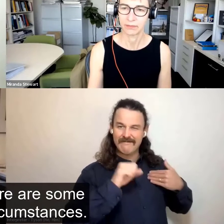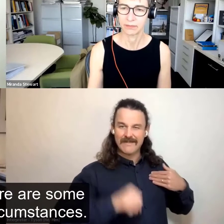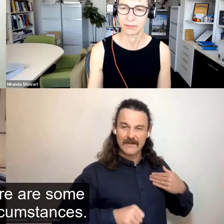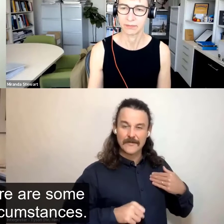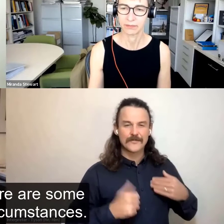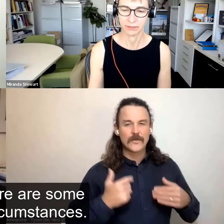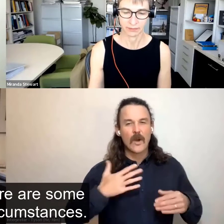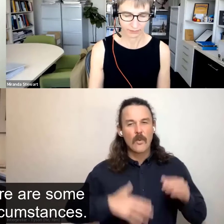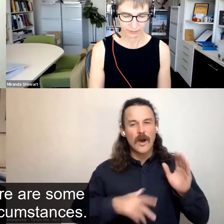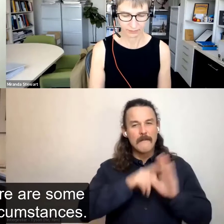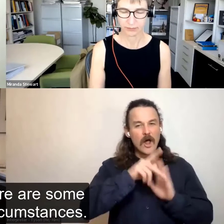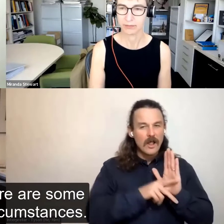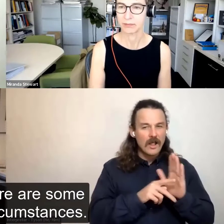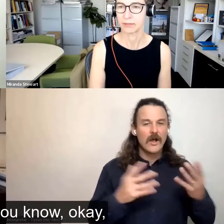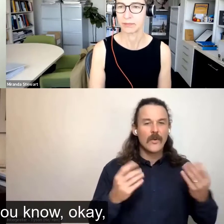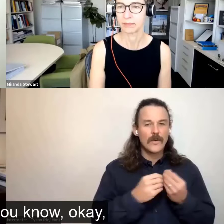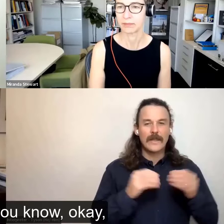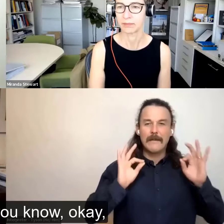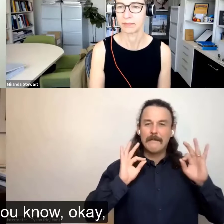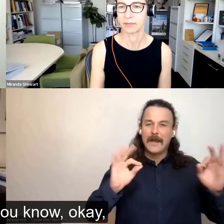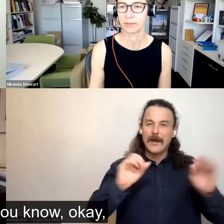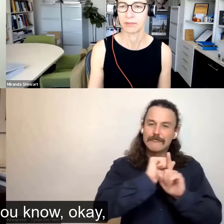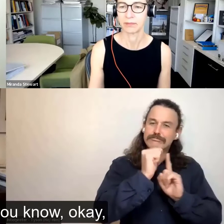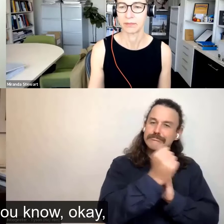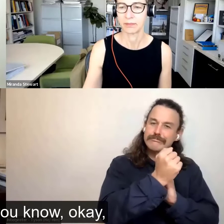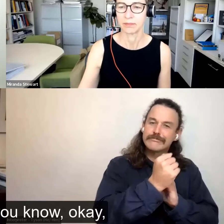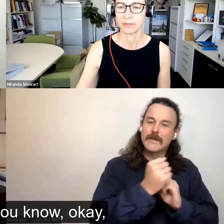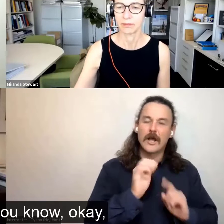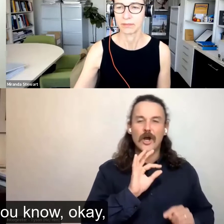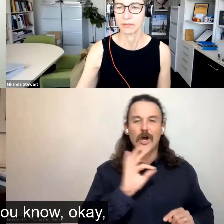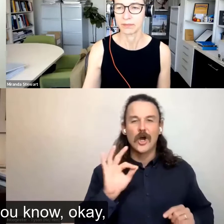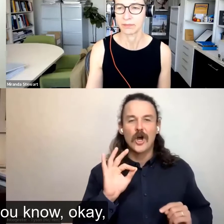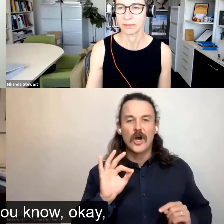some special circumstances. It's not just,